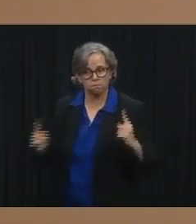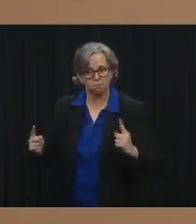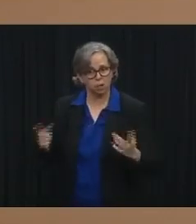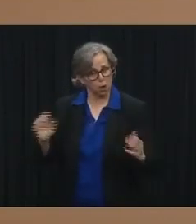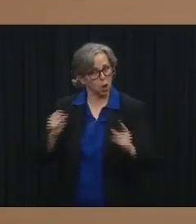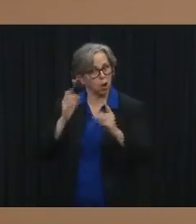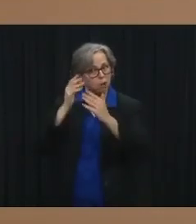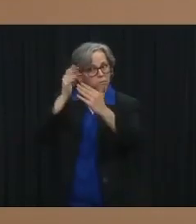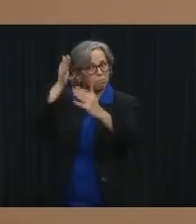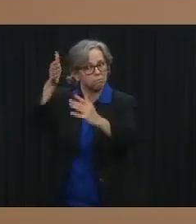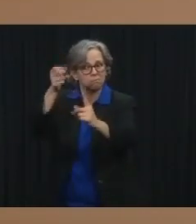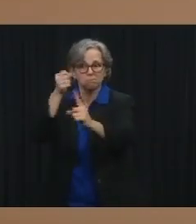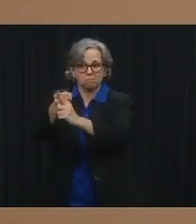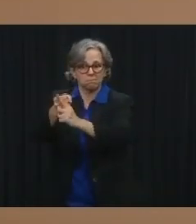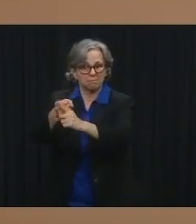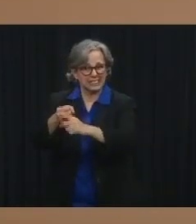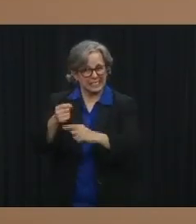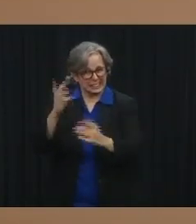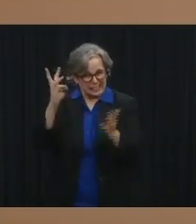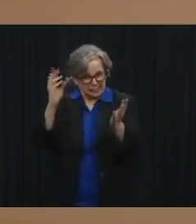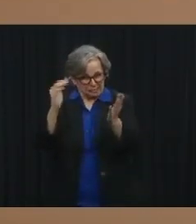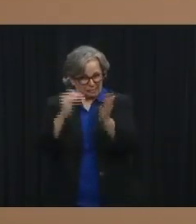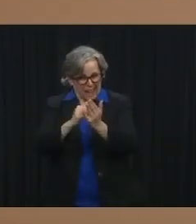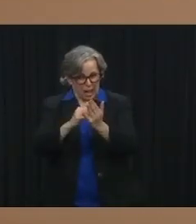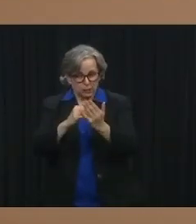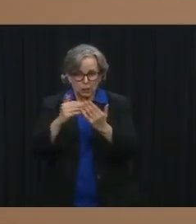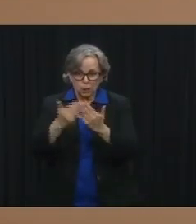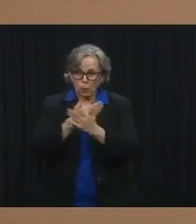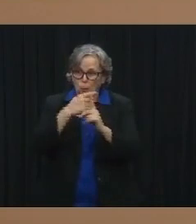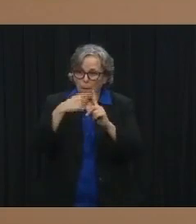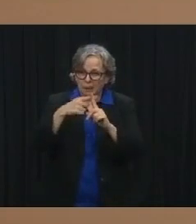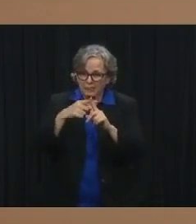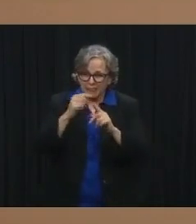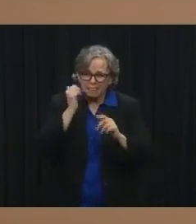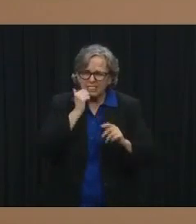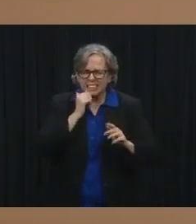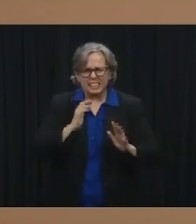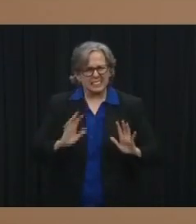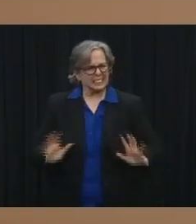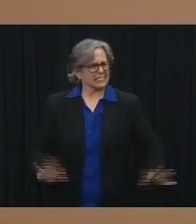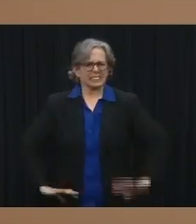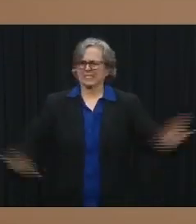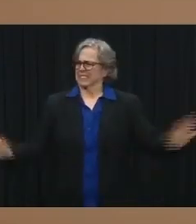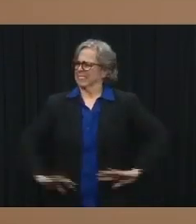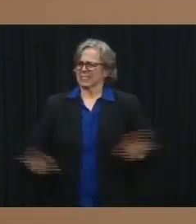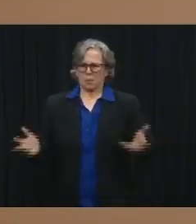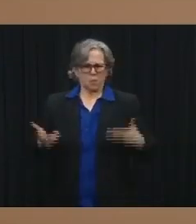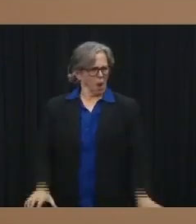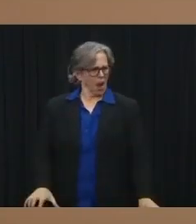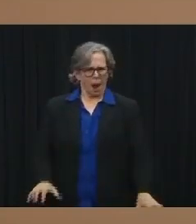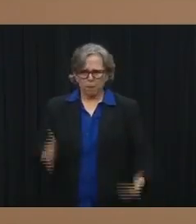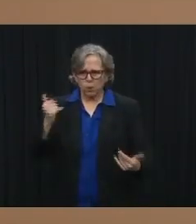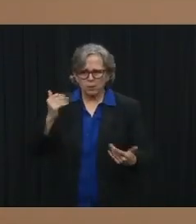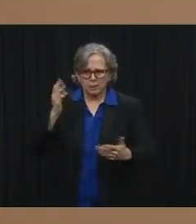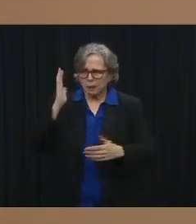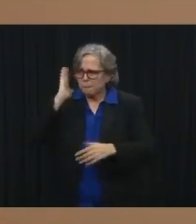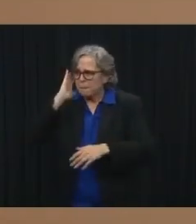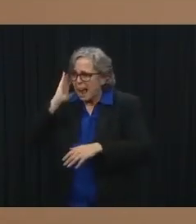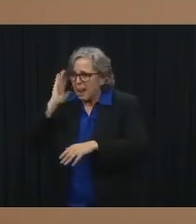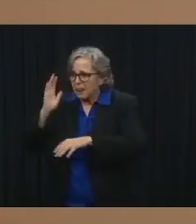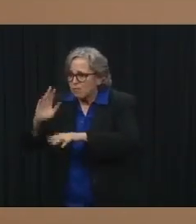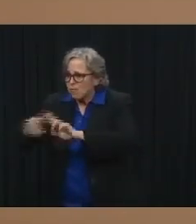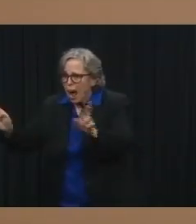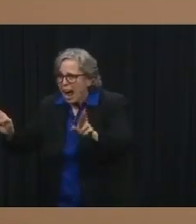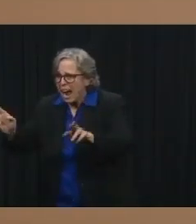And that's why every move you're doing is making all the difference. So thank you. Thank you for following the governor's sage